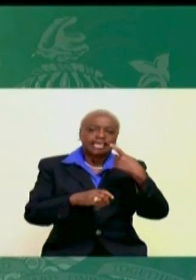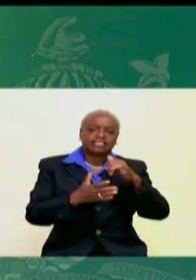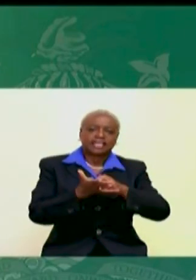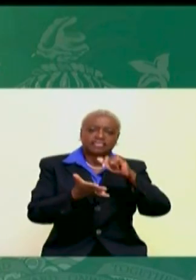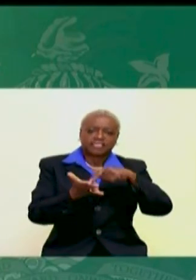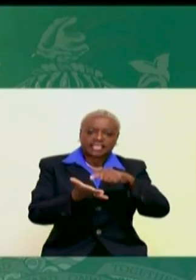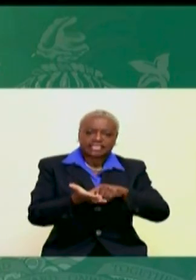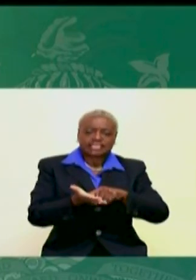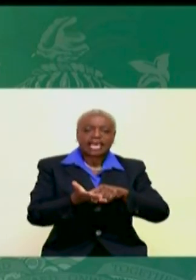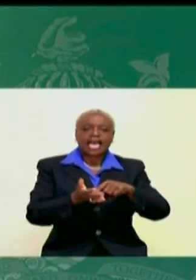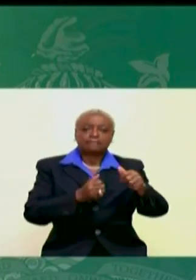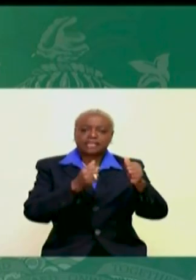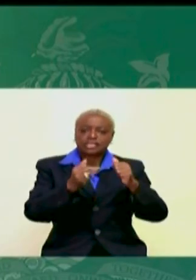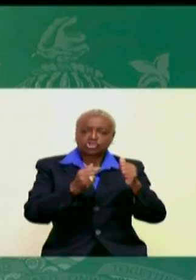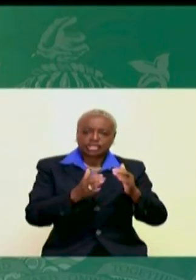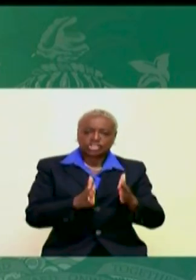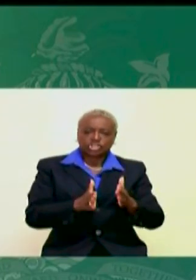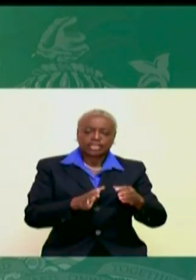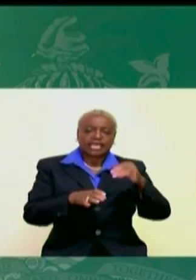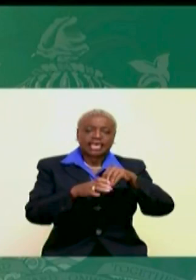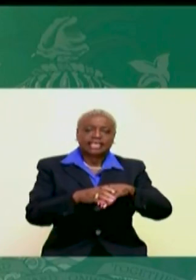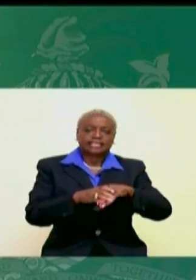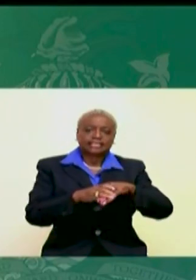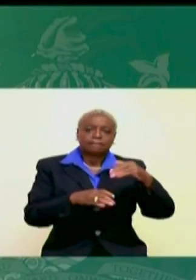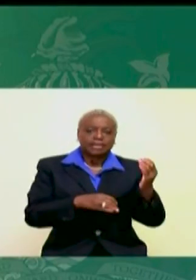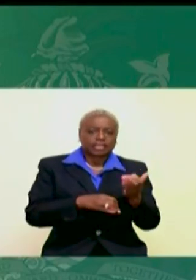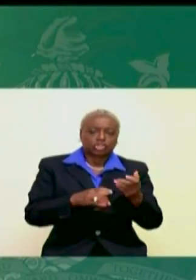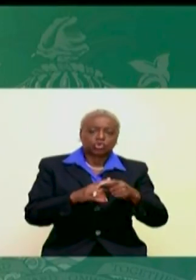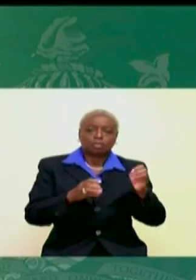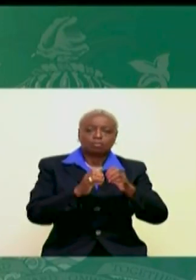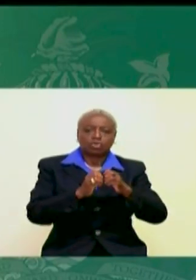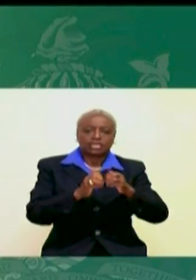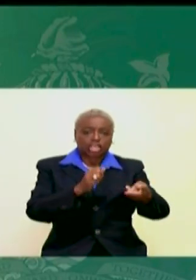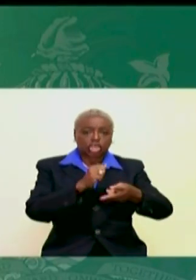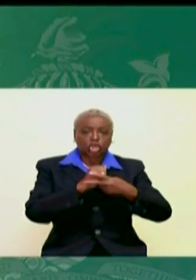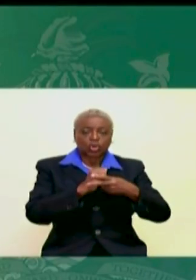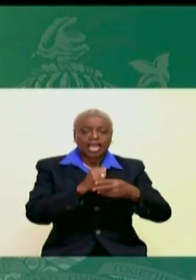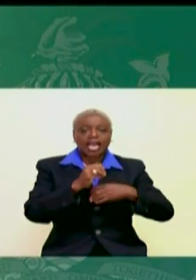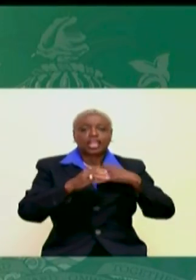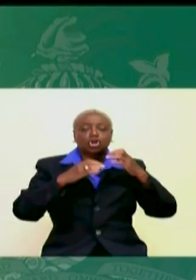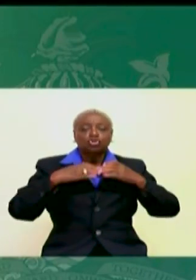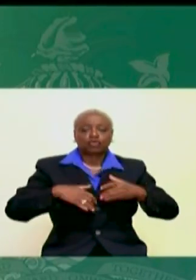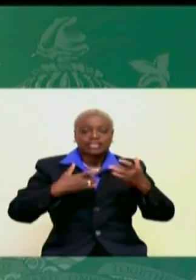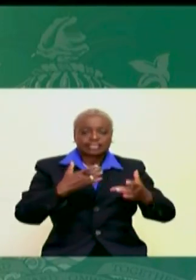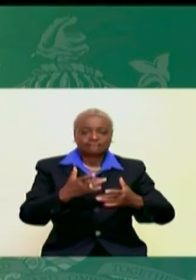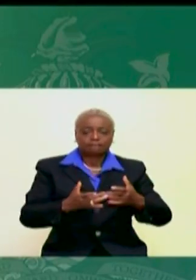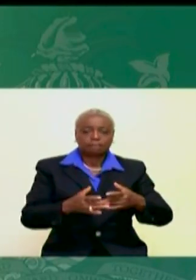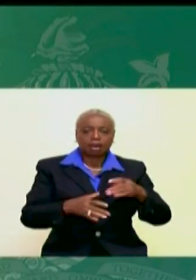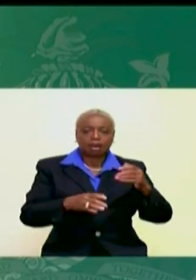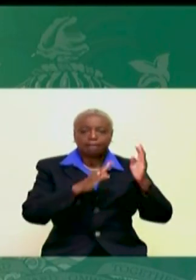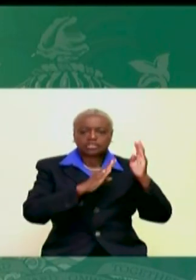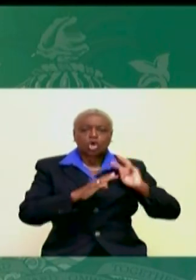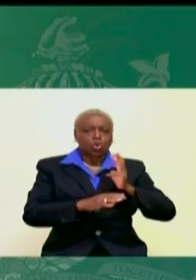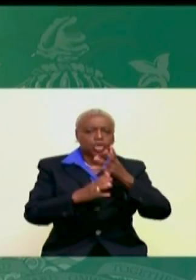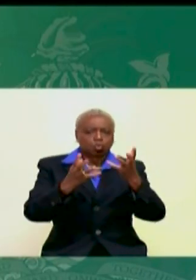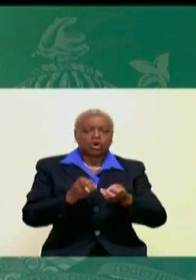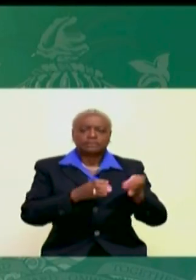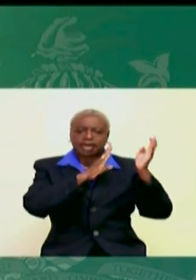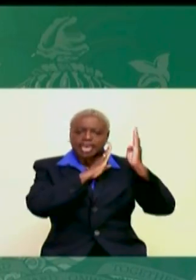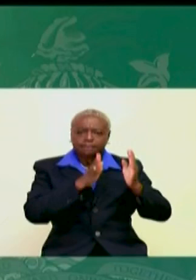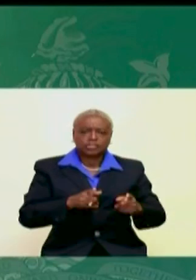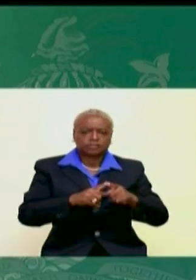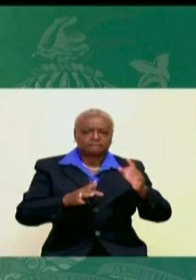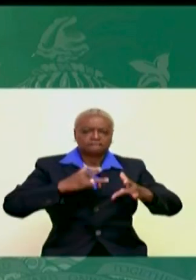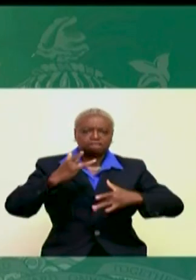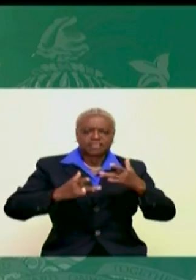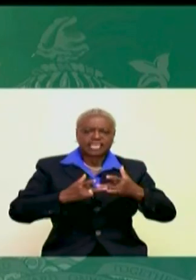is committed to a more secure and progressive Bahamas. We want Bahamians to feel secure in